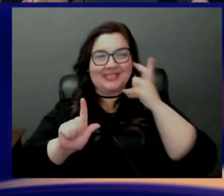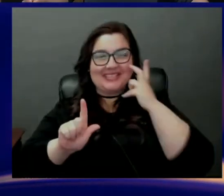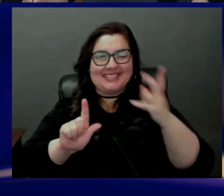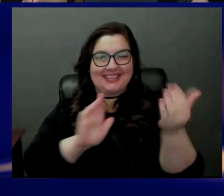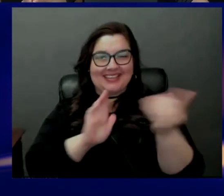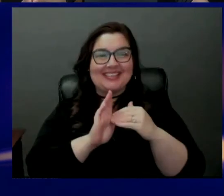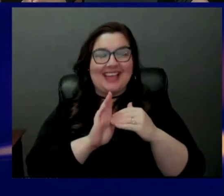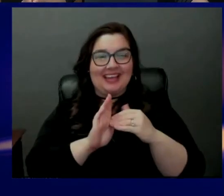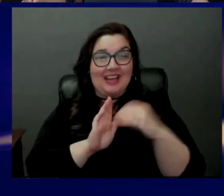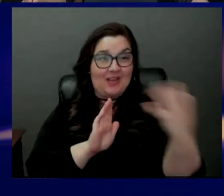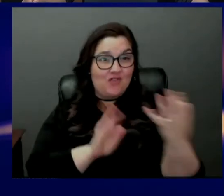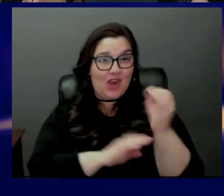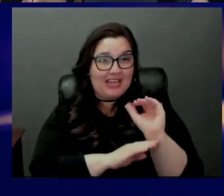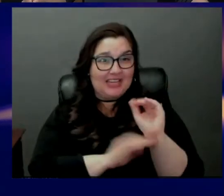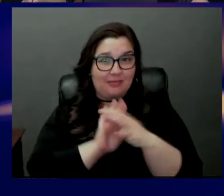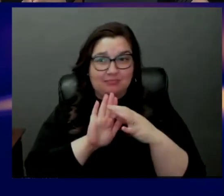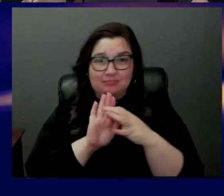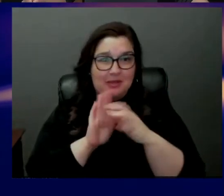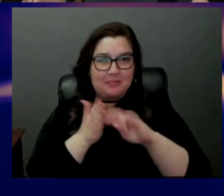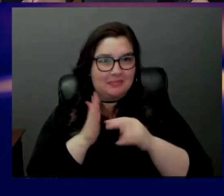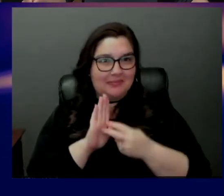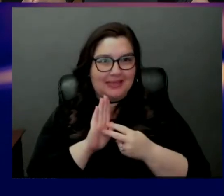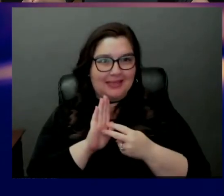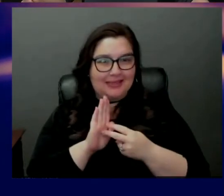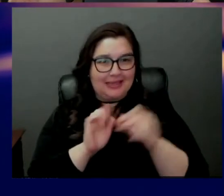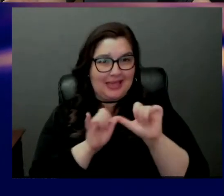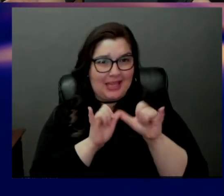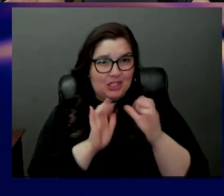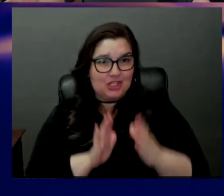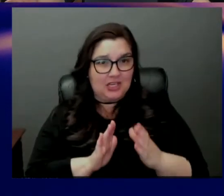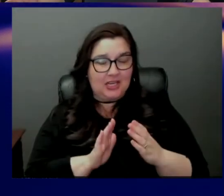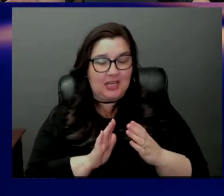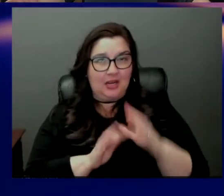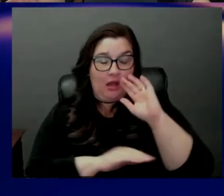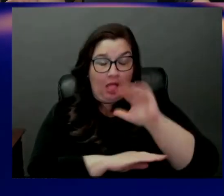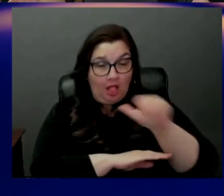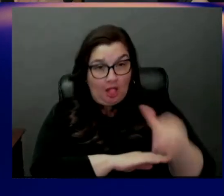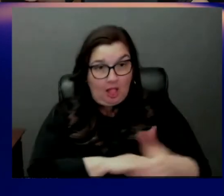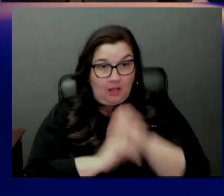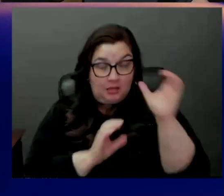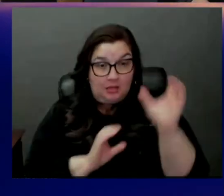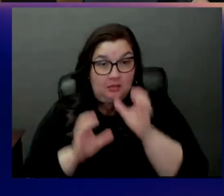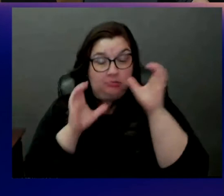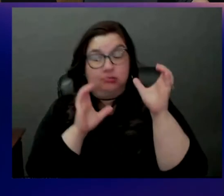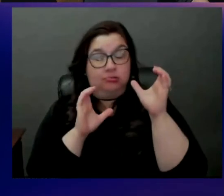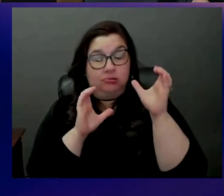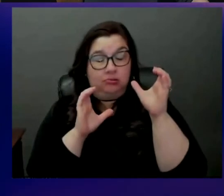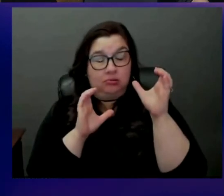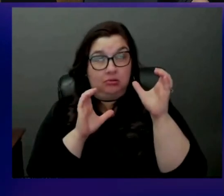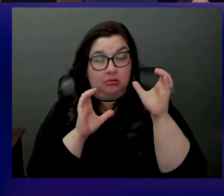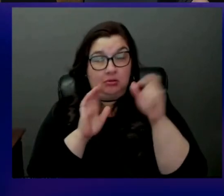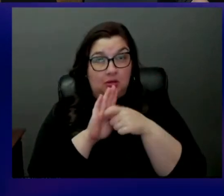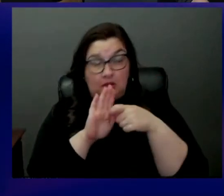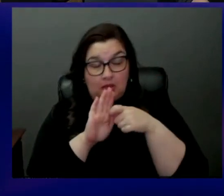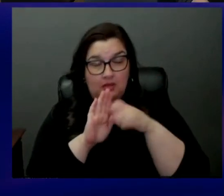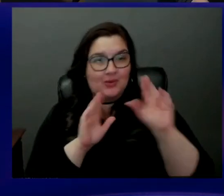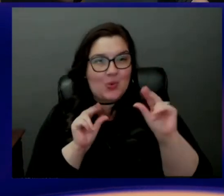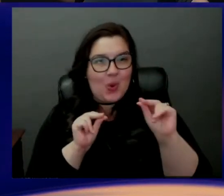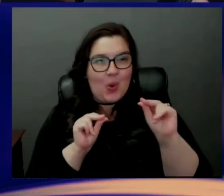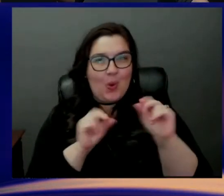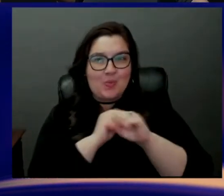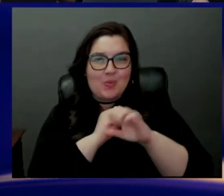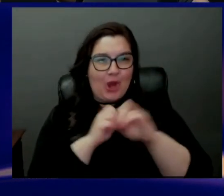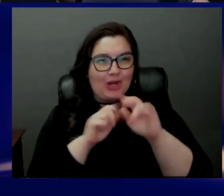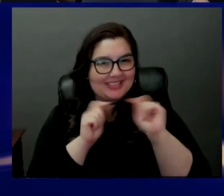it doesn't have to be the engineers to wait up on a Friday night. You can have your marketing team turn it on and off. Of course, it's in the AWS console, so we have a lot of